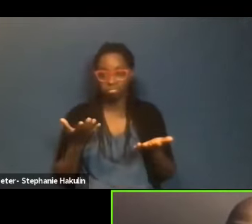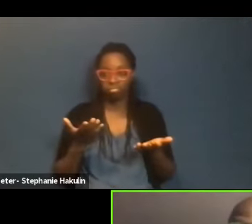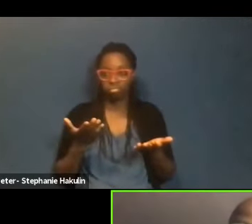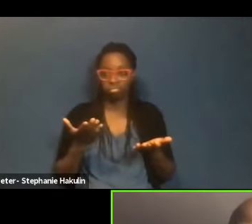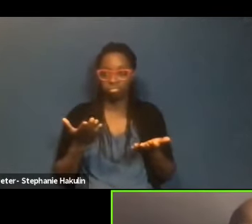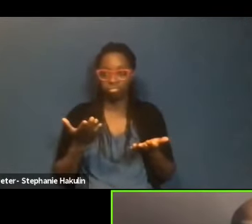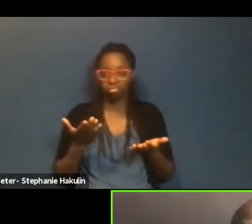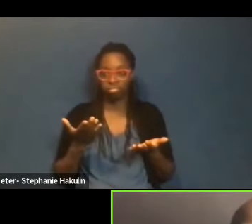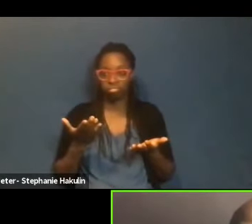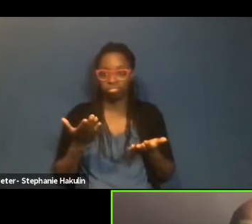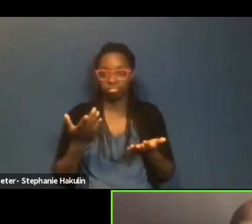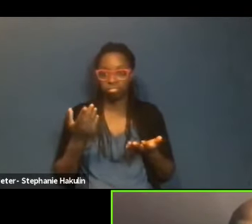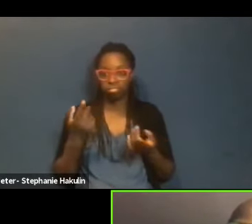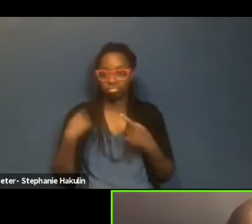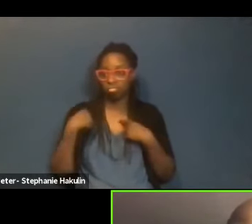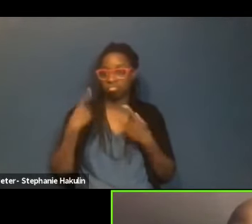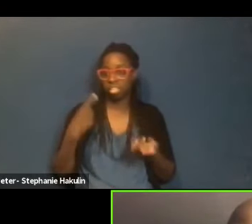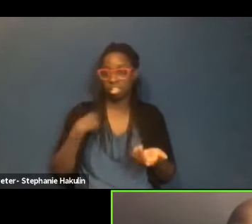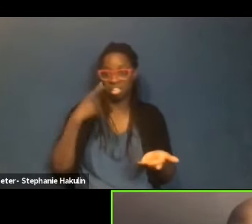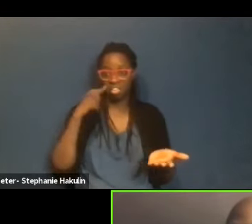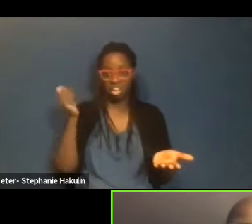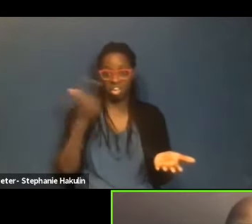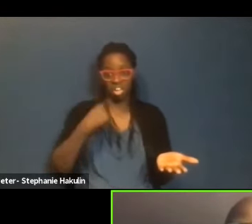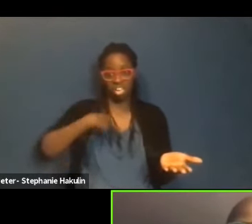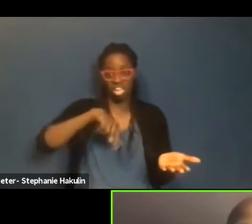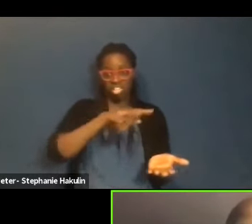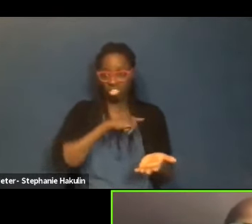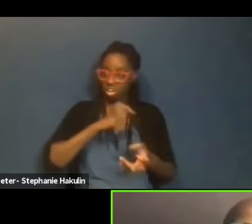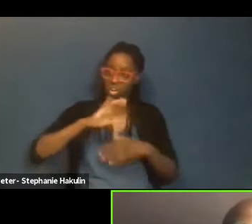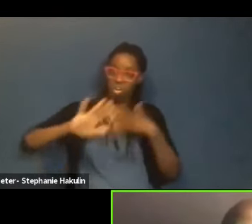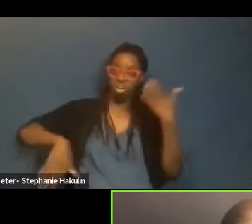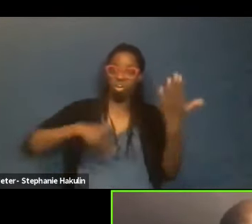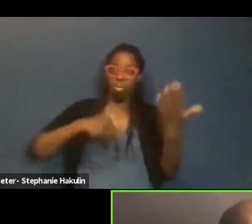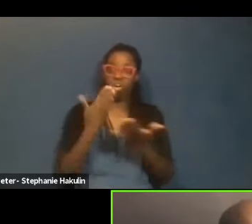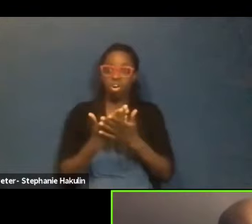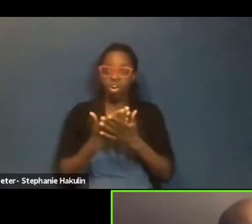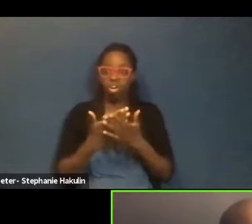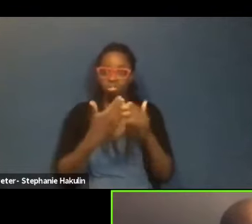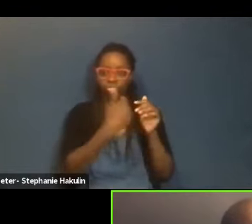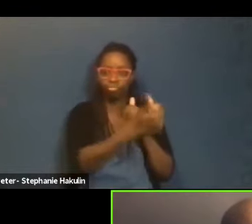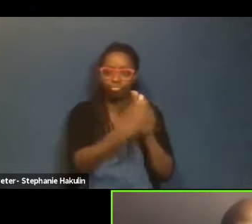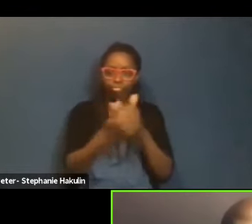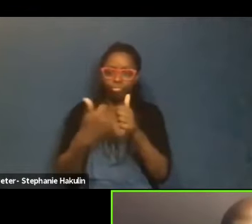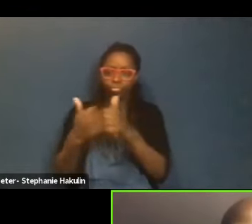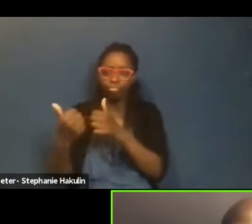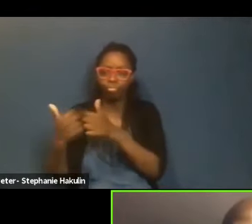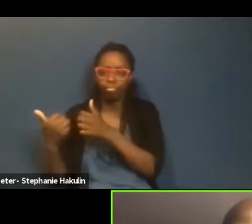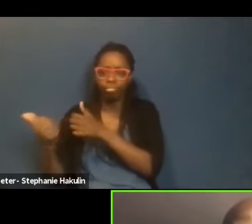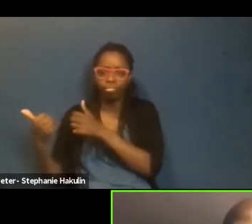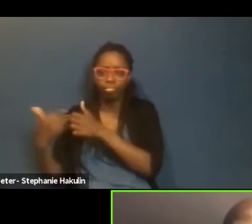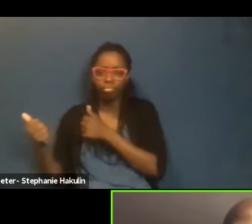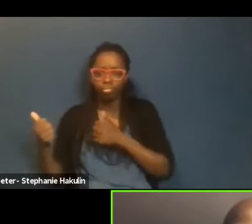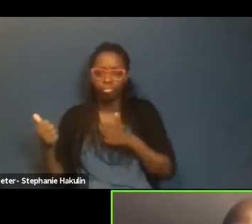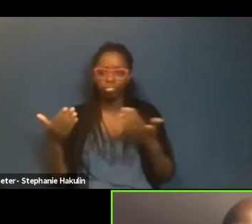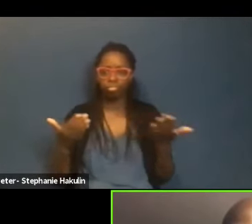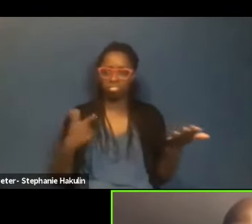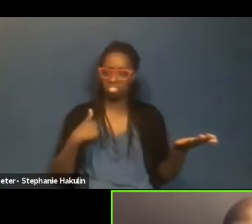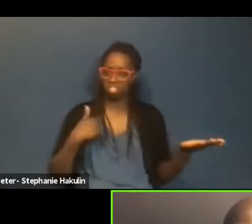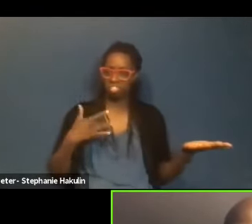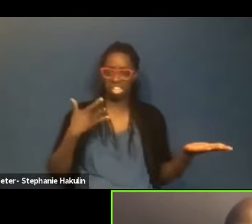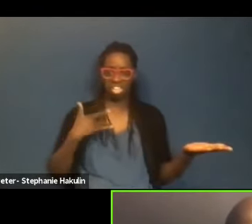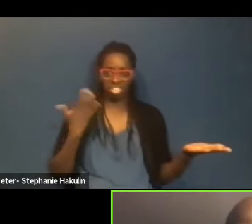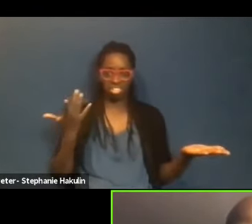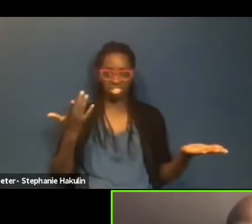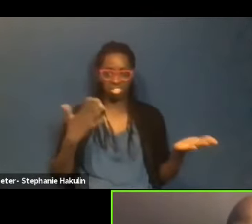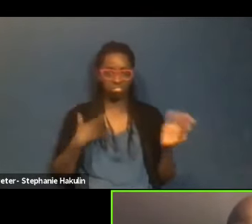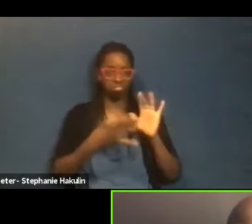We've been apart from one another. I personally have felt just a little disconnected from my